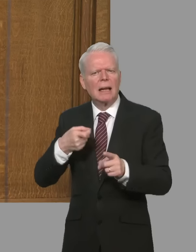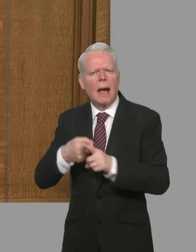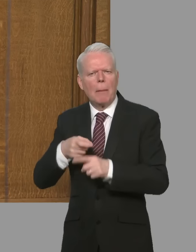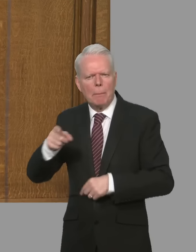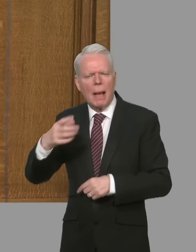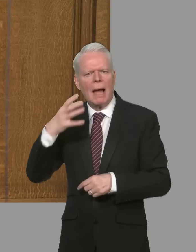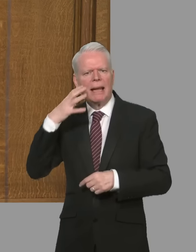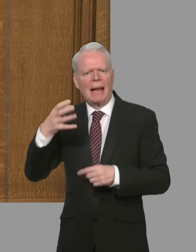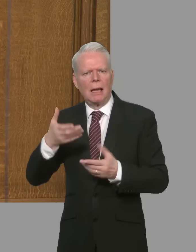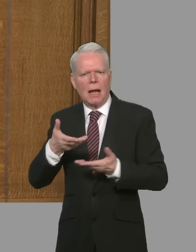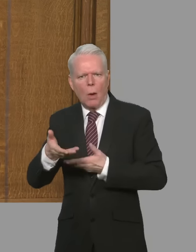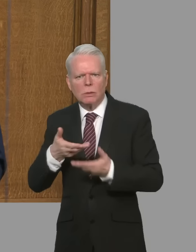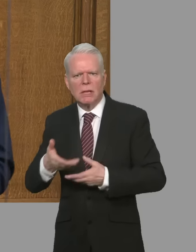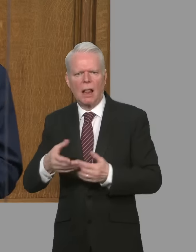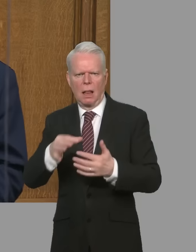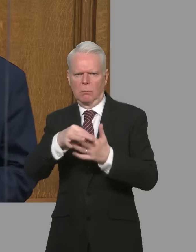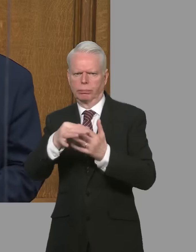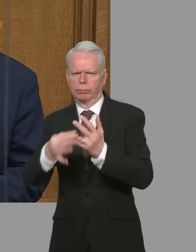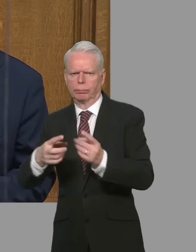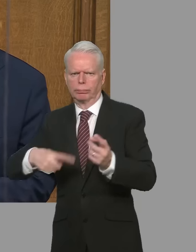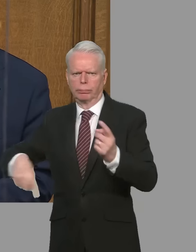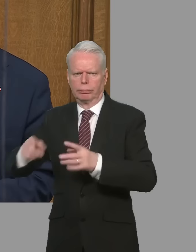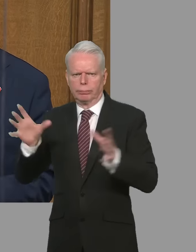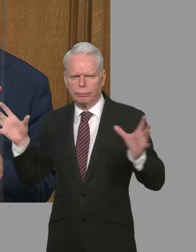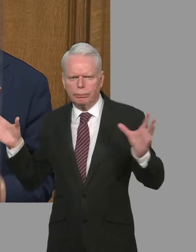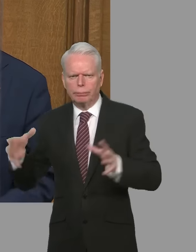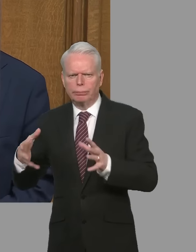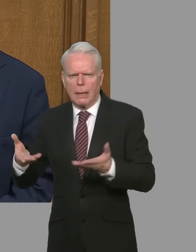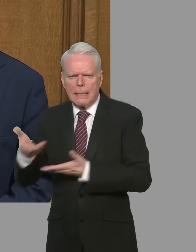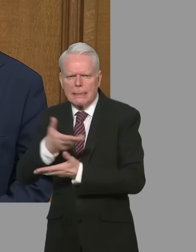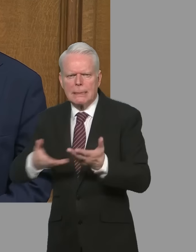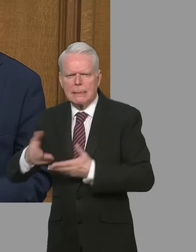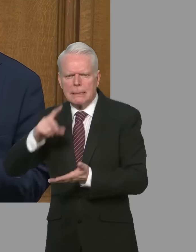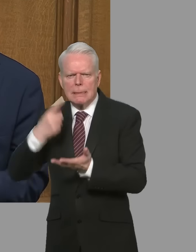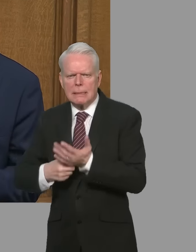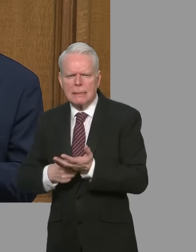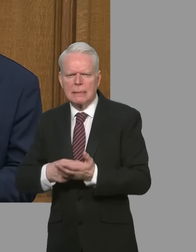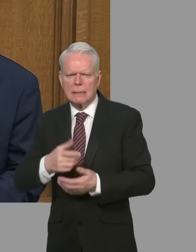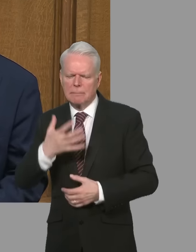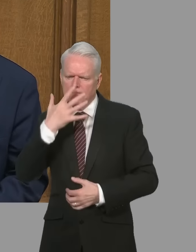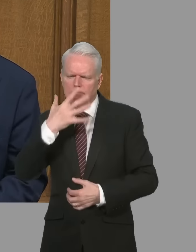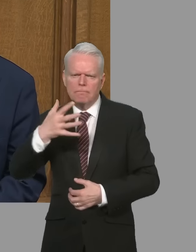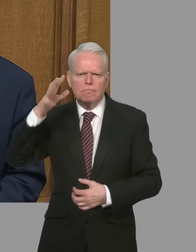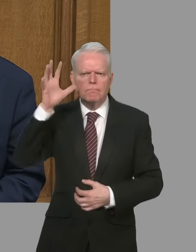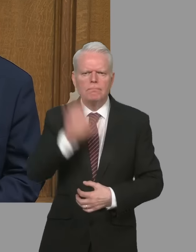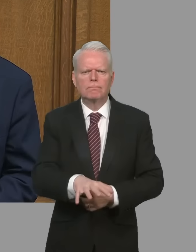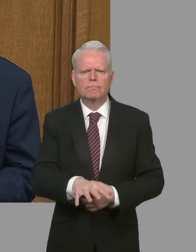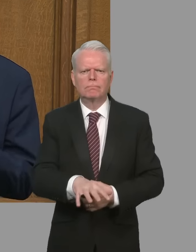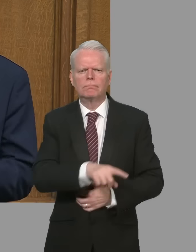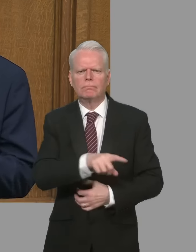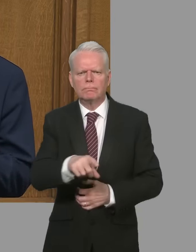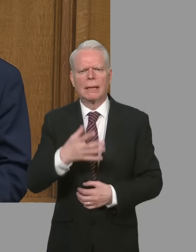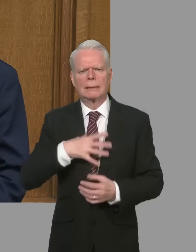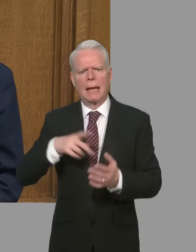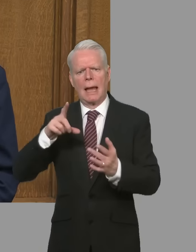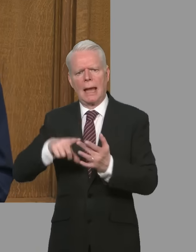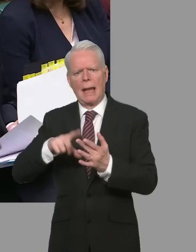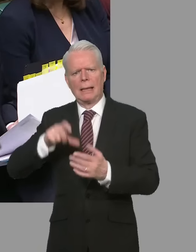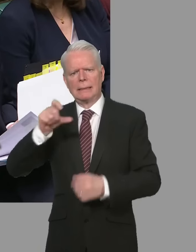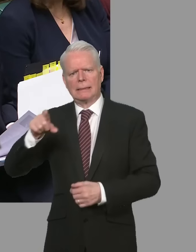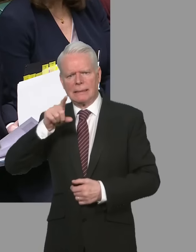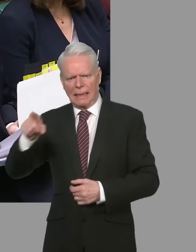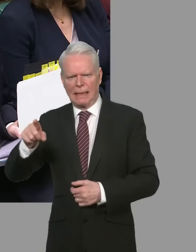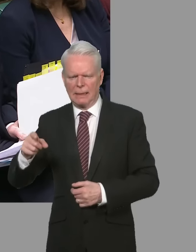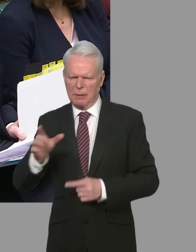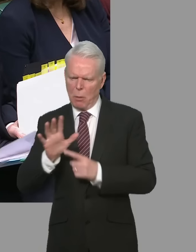and sanctions. Therefore, given the UK's commitment to the rule of law and as a human rights lawyer himself, what steps will the